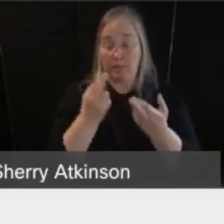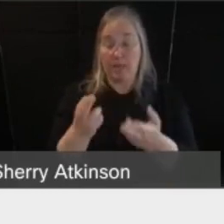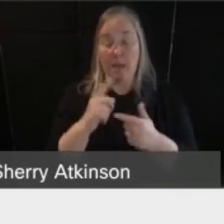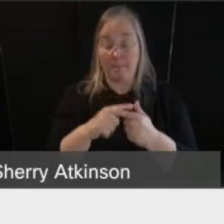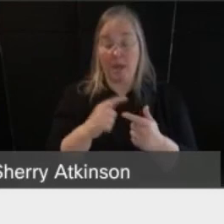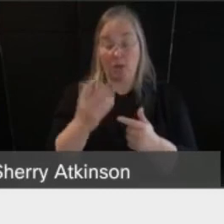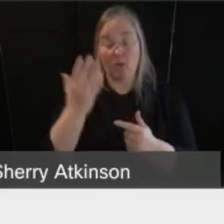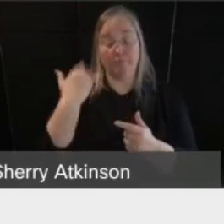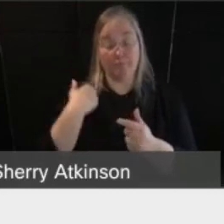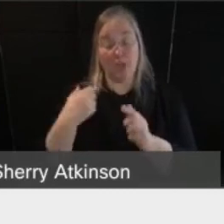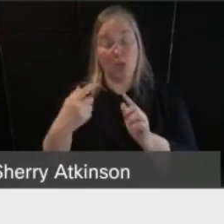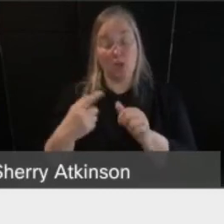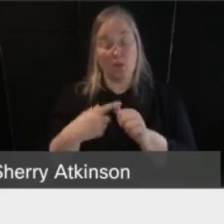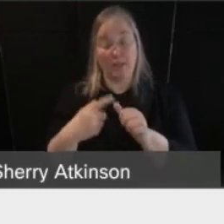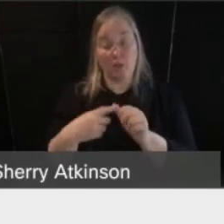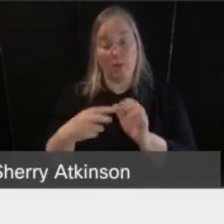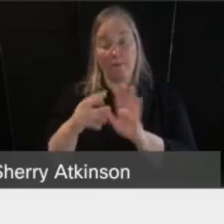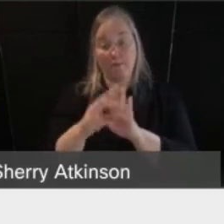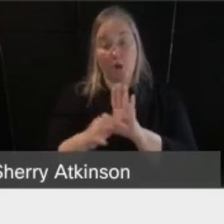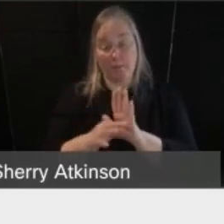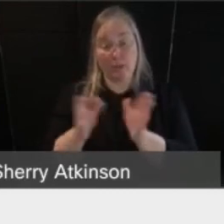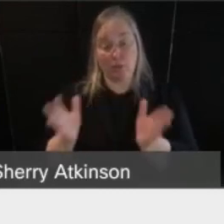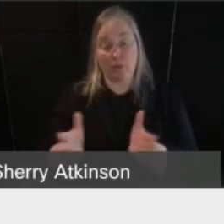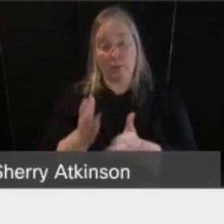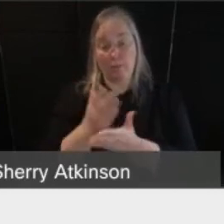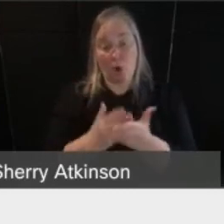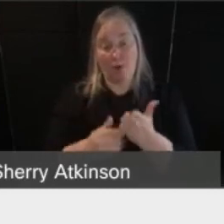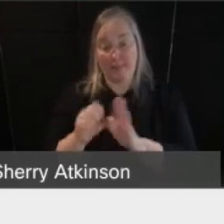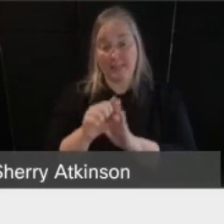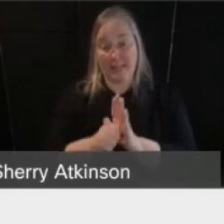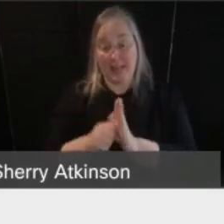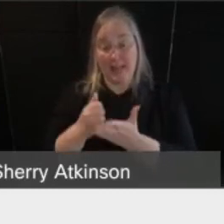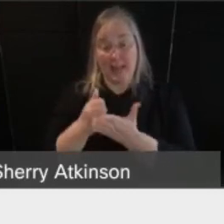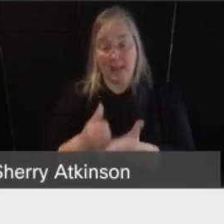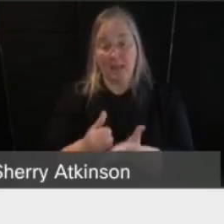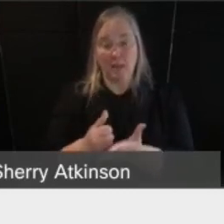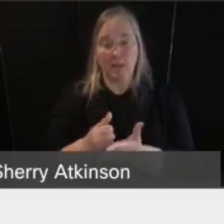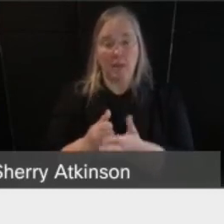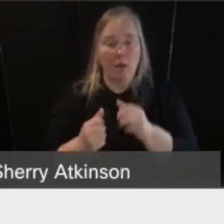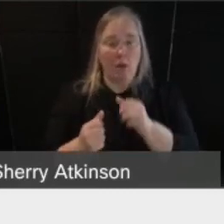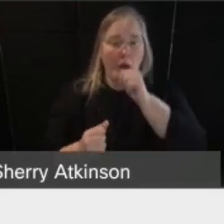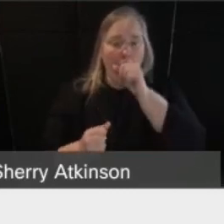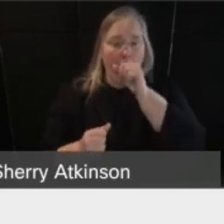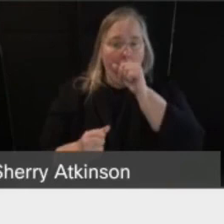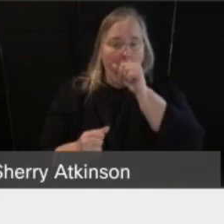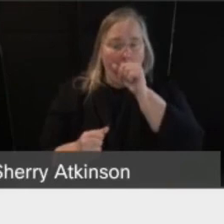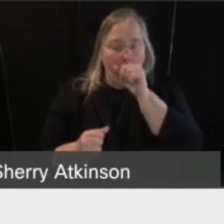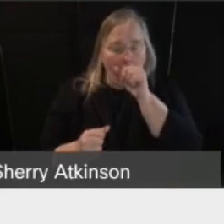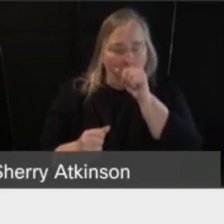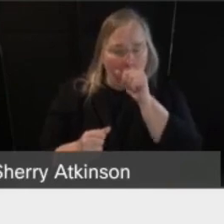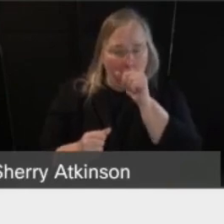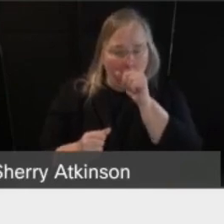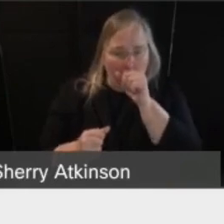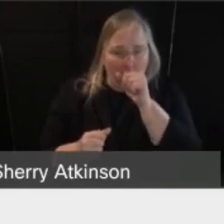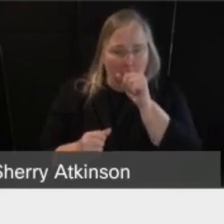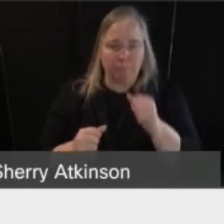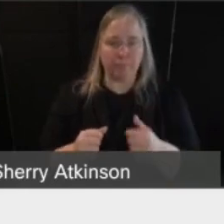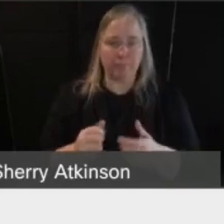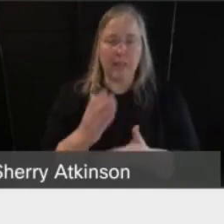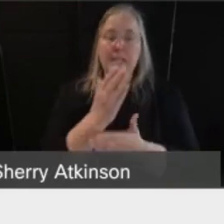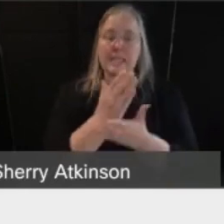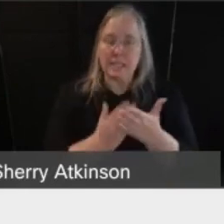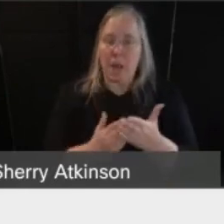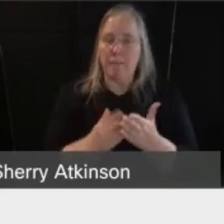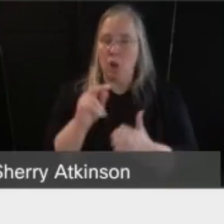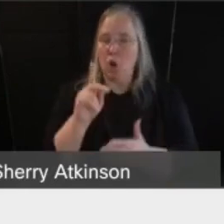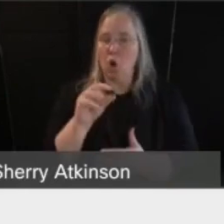formula-driven part of the state aid. Having said that, some of the carbon funding has condition attached to that.